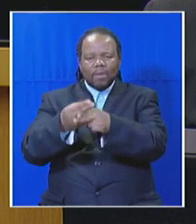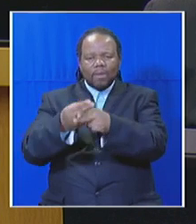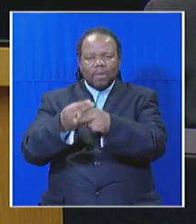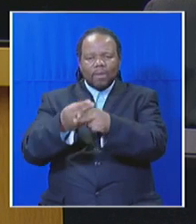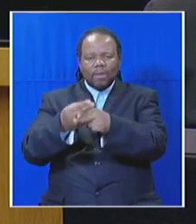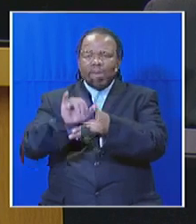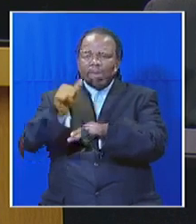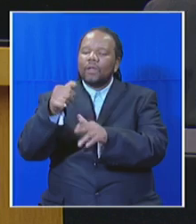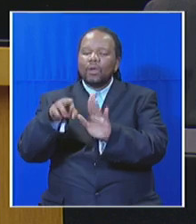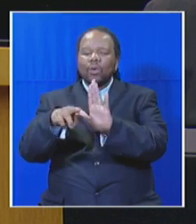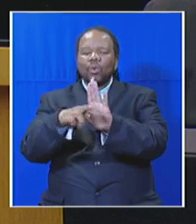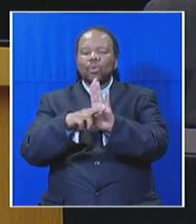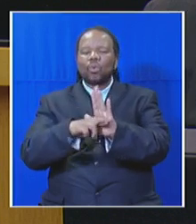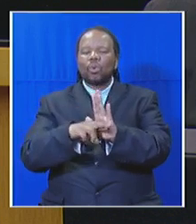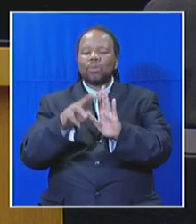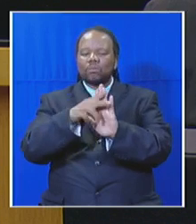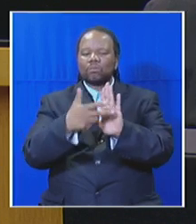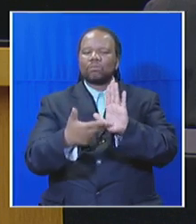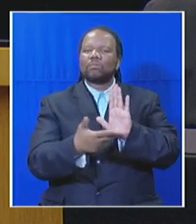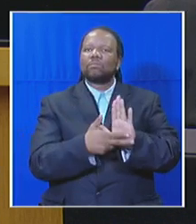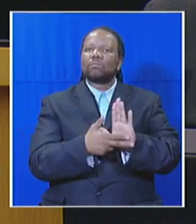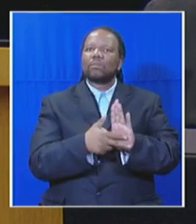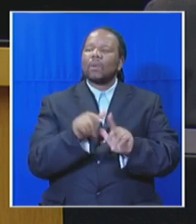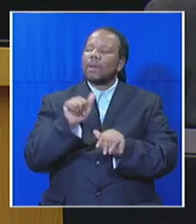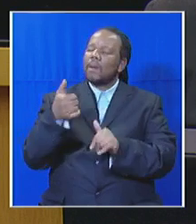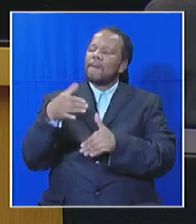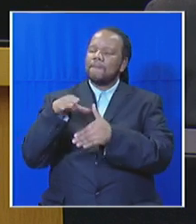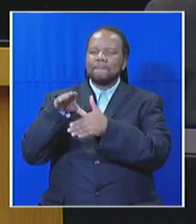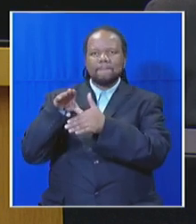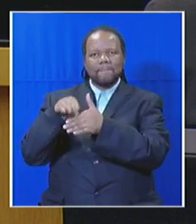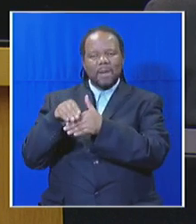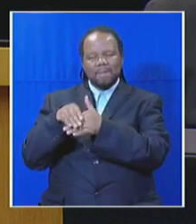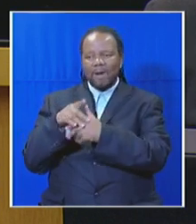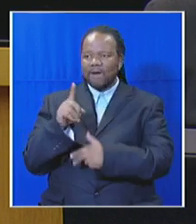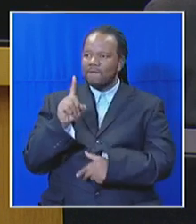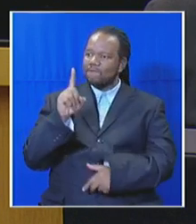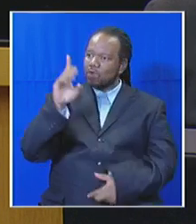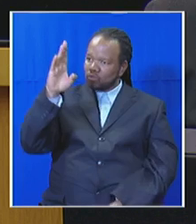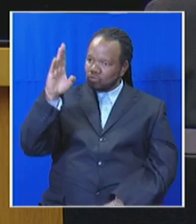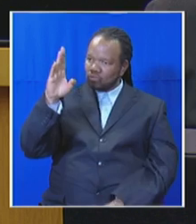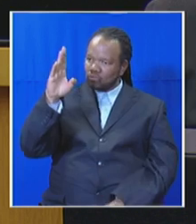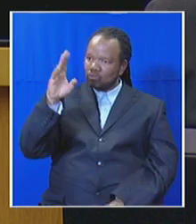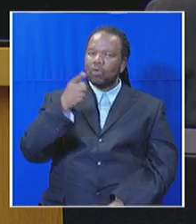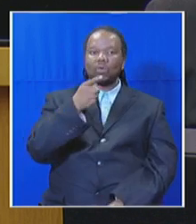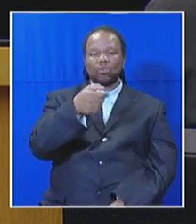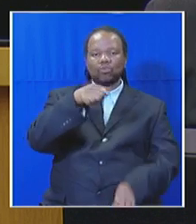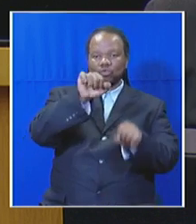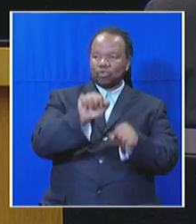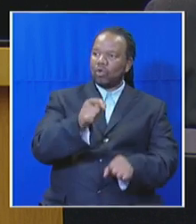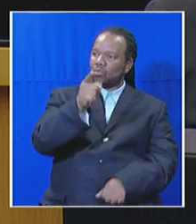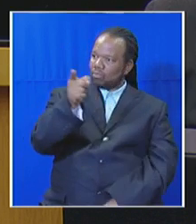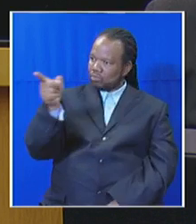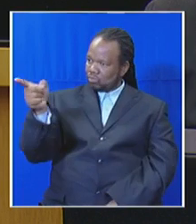that allow members to speak without being given permission.